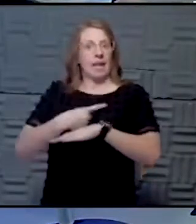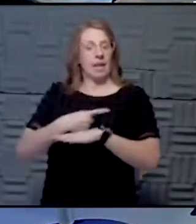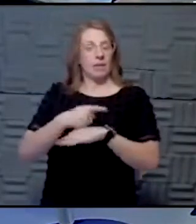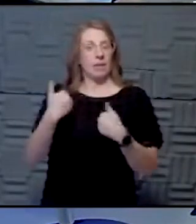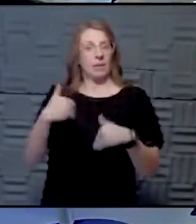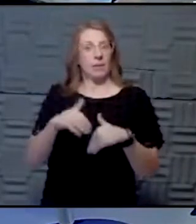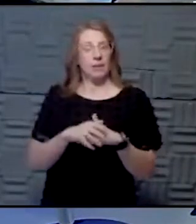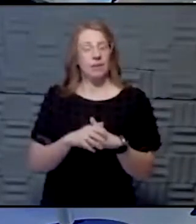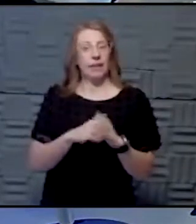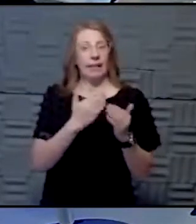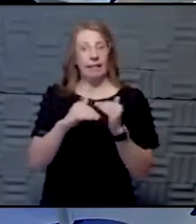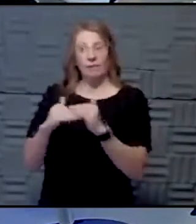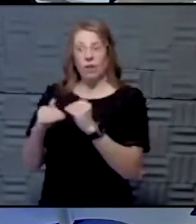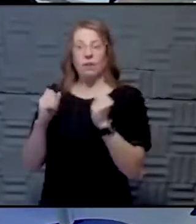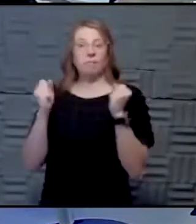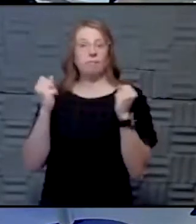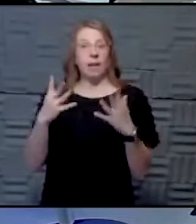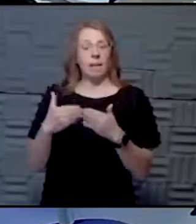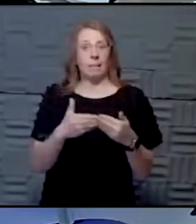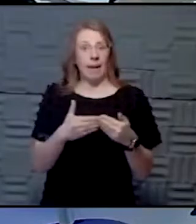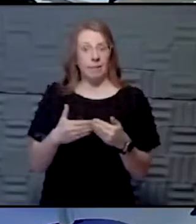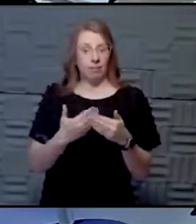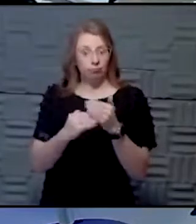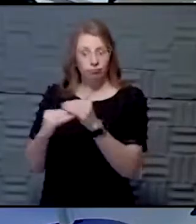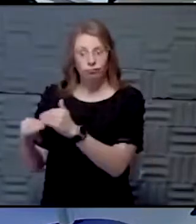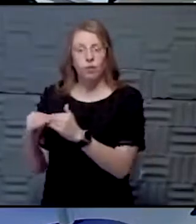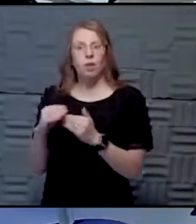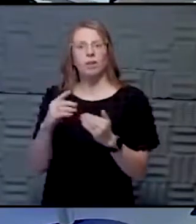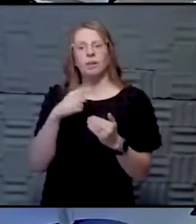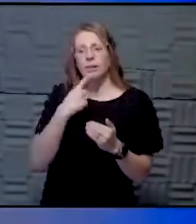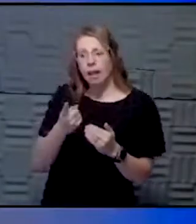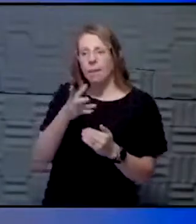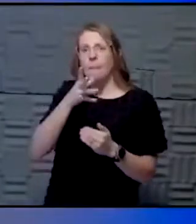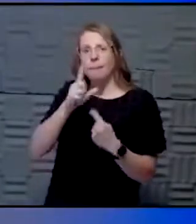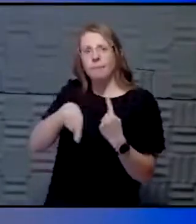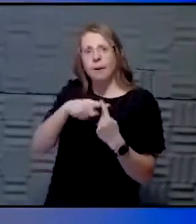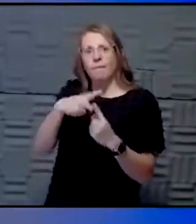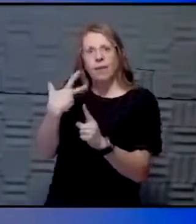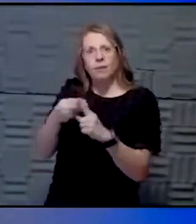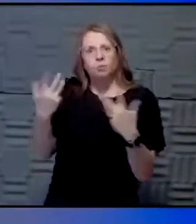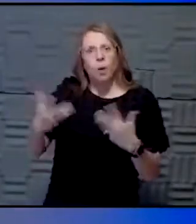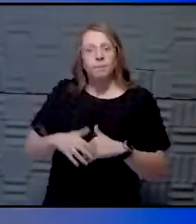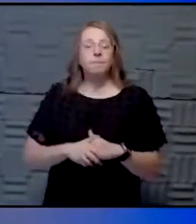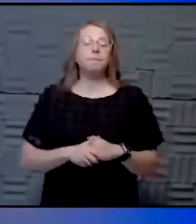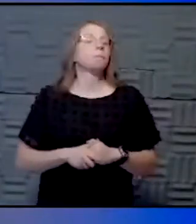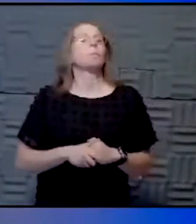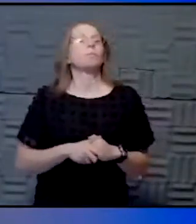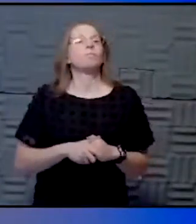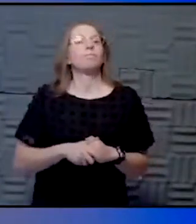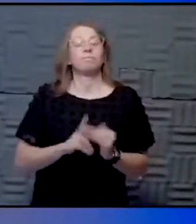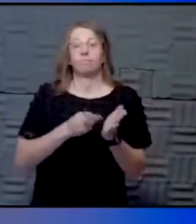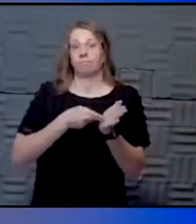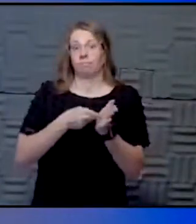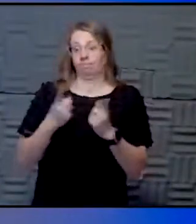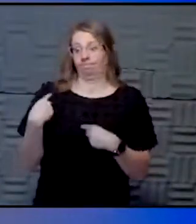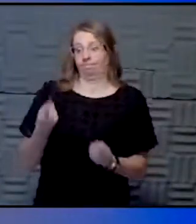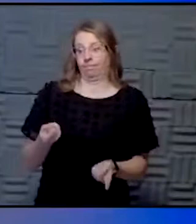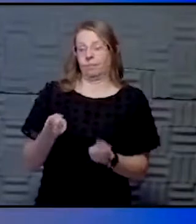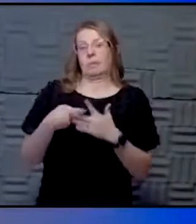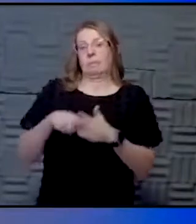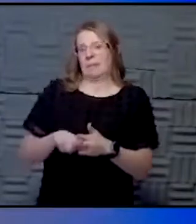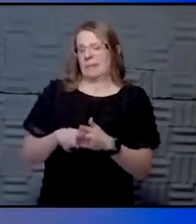decks with lots of babies. What are you telling moms now about being vaccinated? Yeah, so almost really what we've been telling them since the